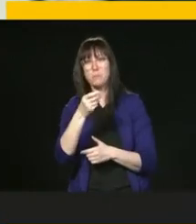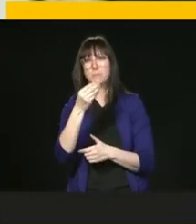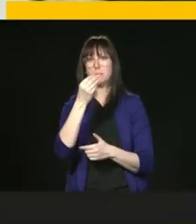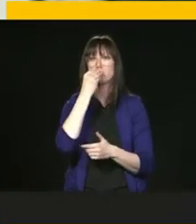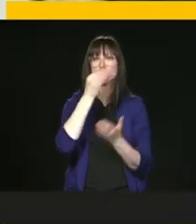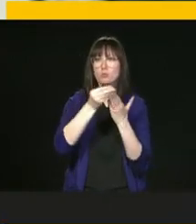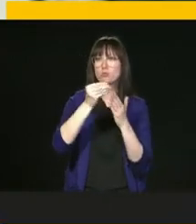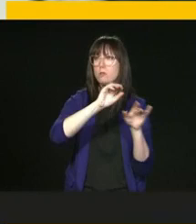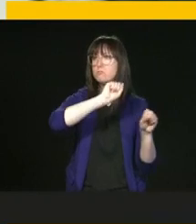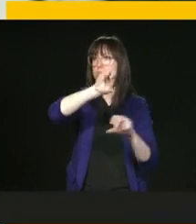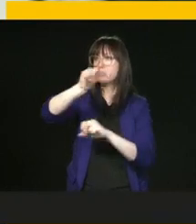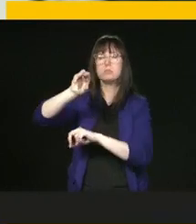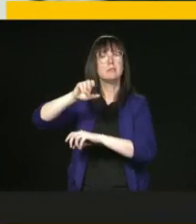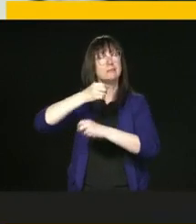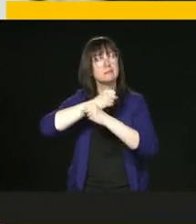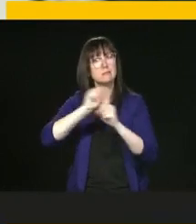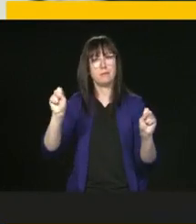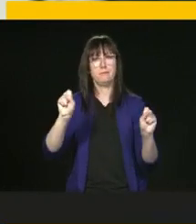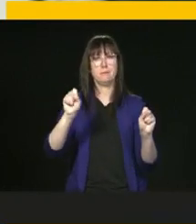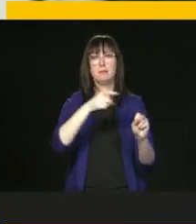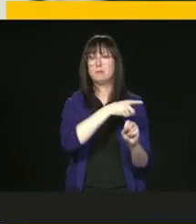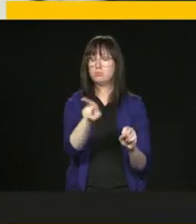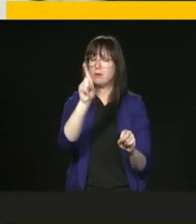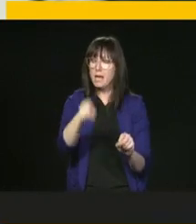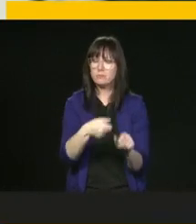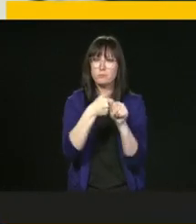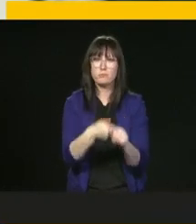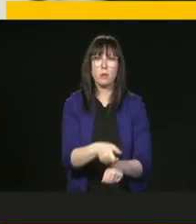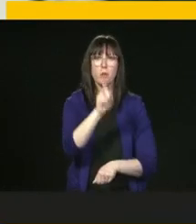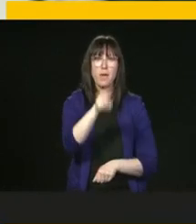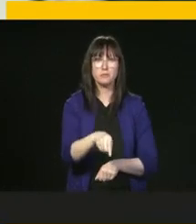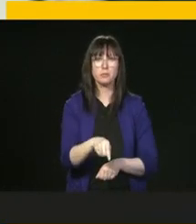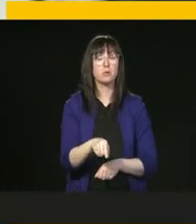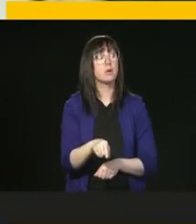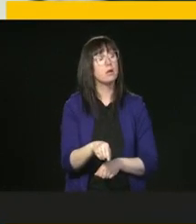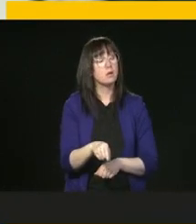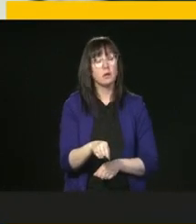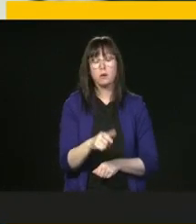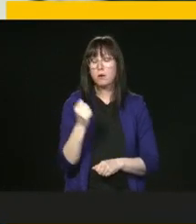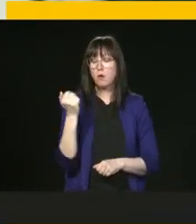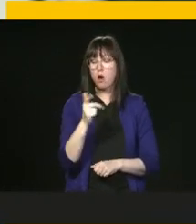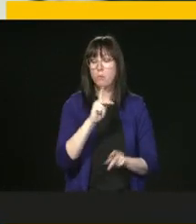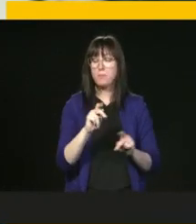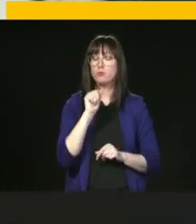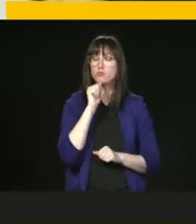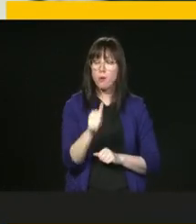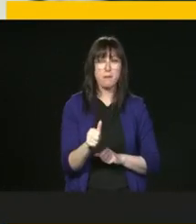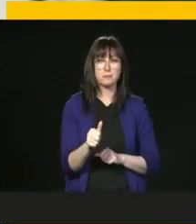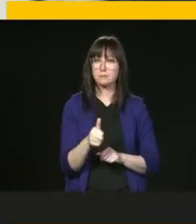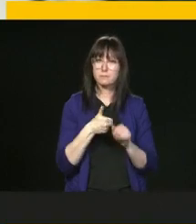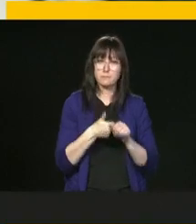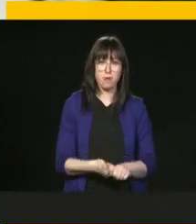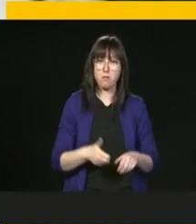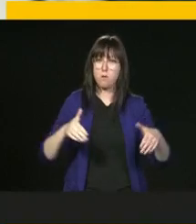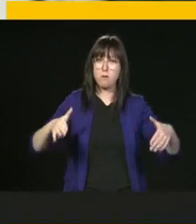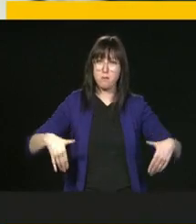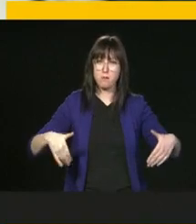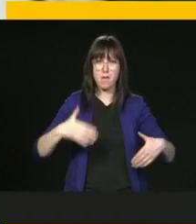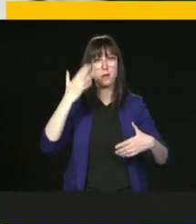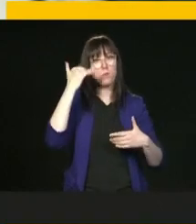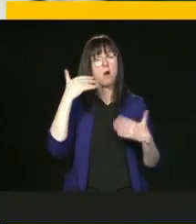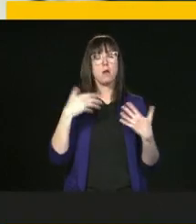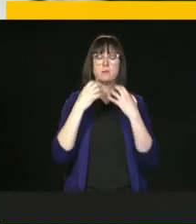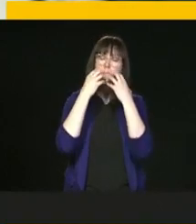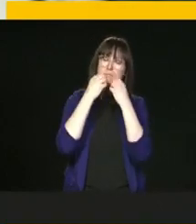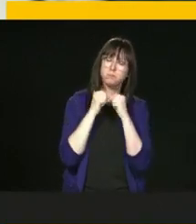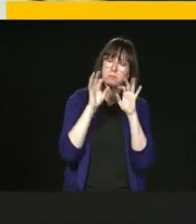that people need to be doing. These are things, unfortunately, that not everyone is doing yet, and it is why it is so